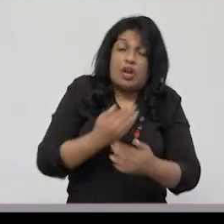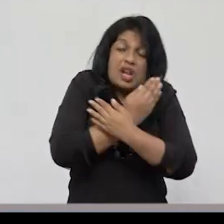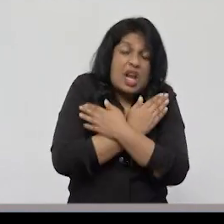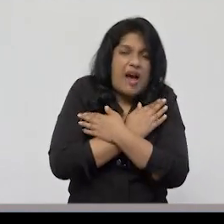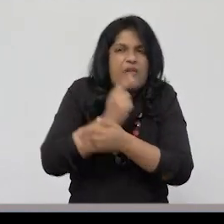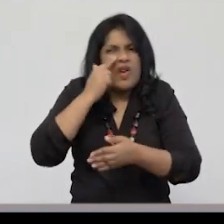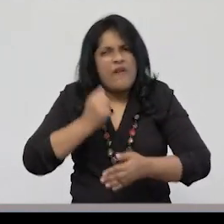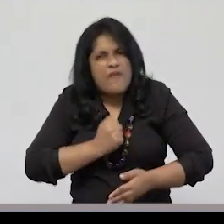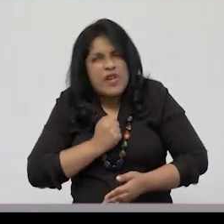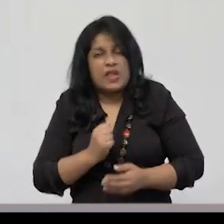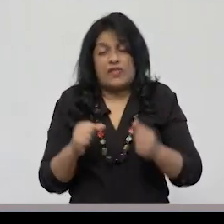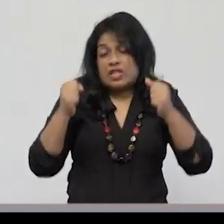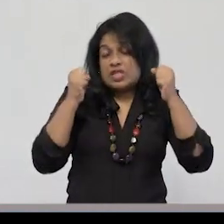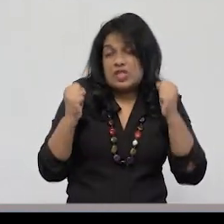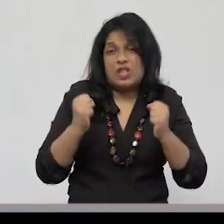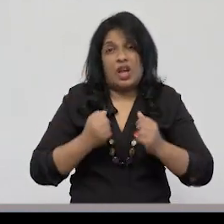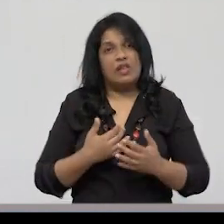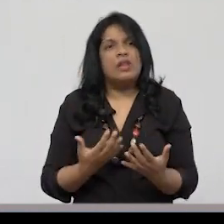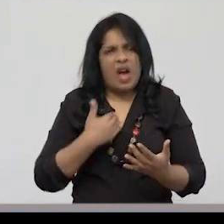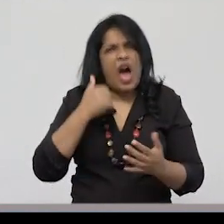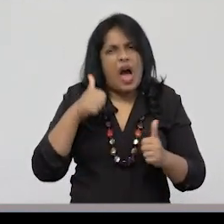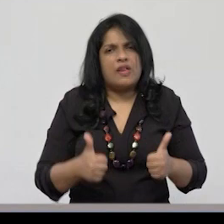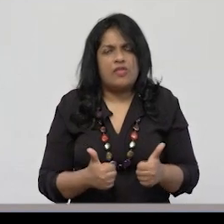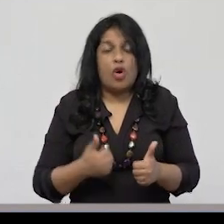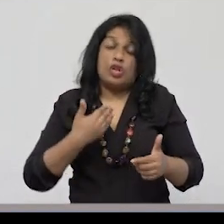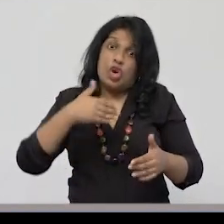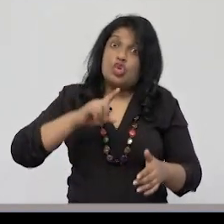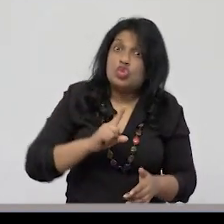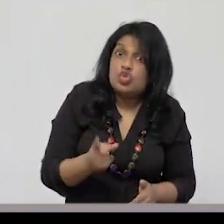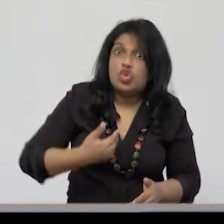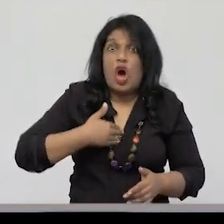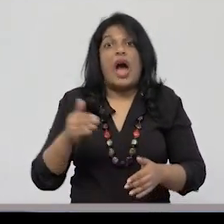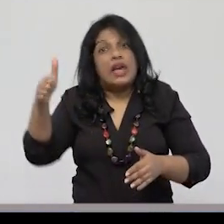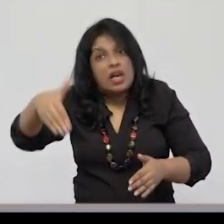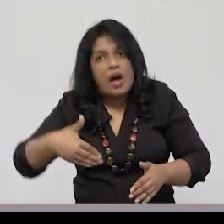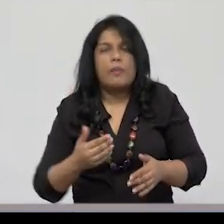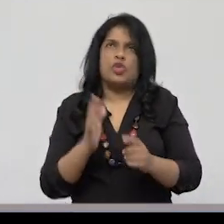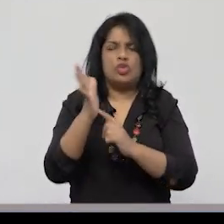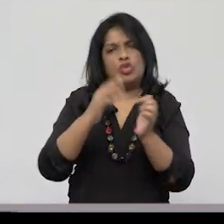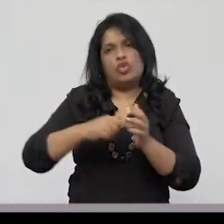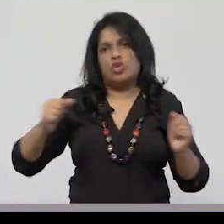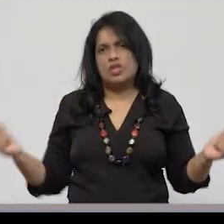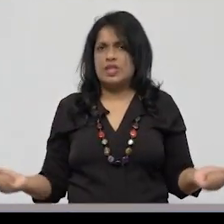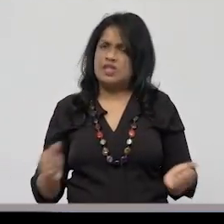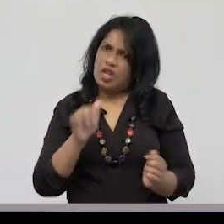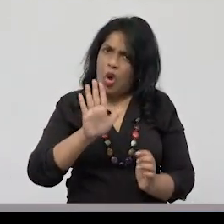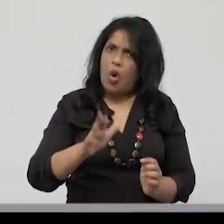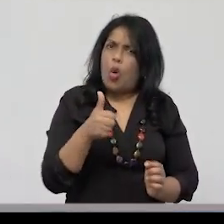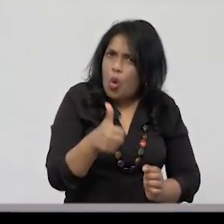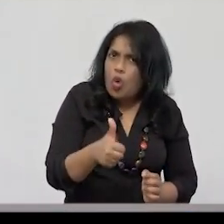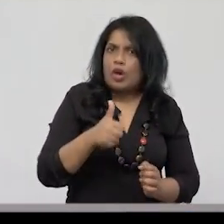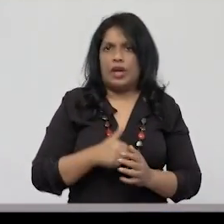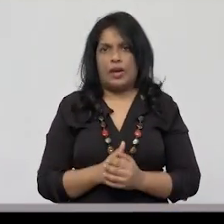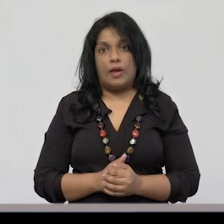it's in Psalms or Proverbs, that in a regular story it says, come to Jesus so you can have rest.